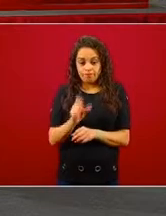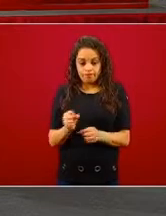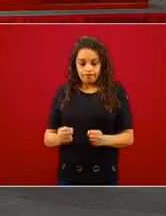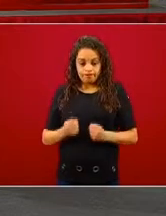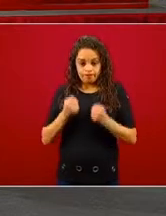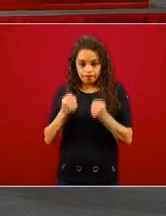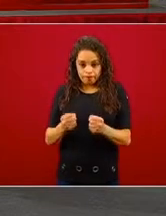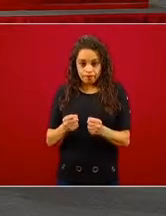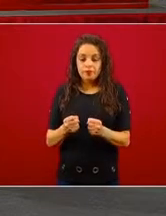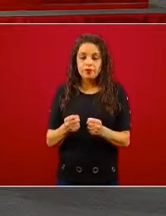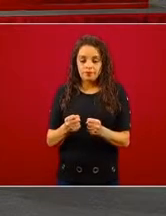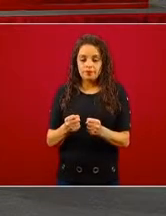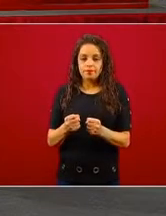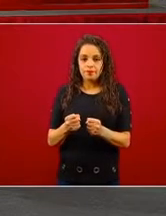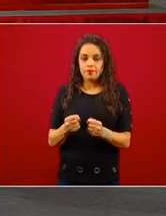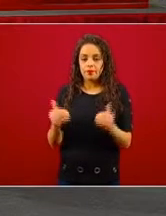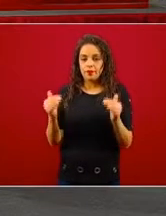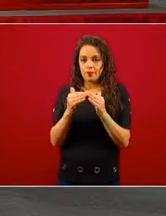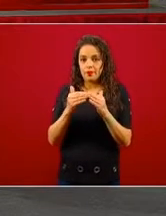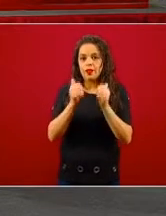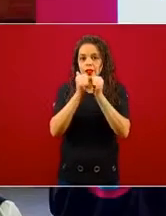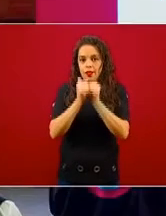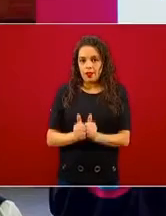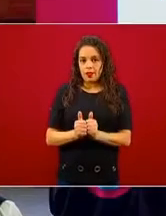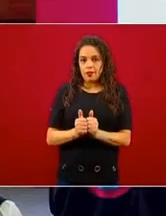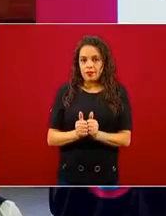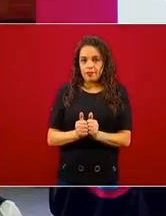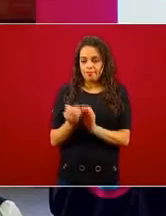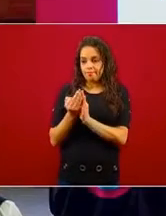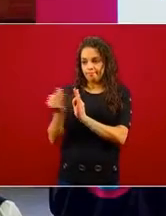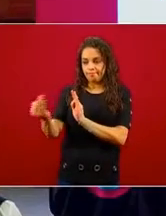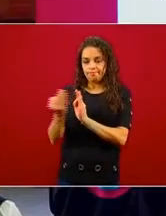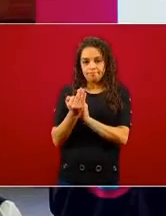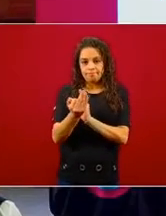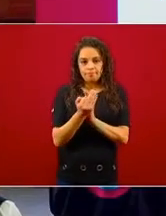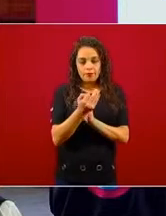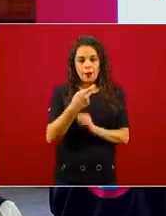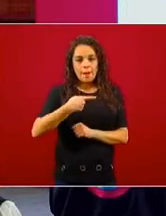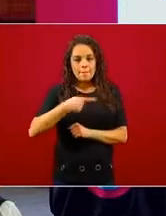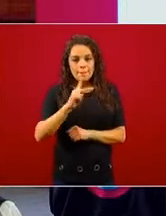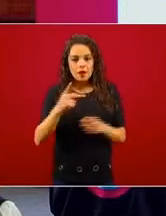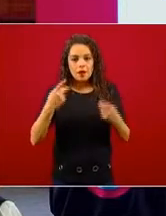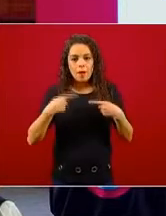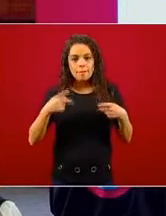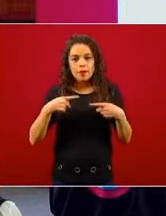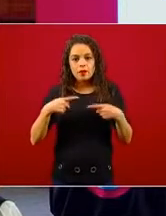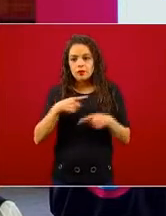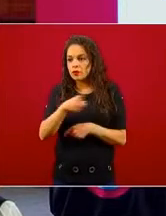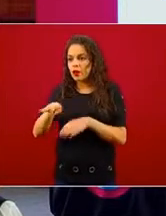a piece that's really the spine of the strategy of staying at home.